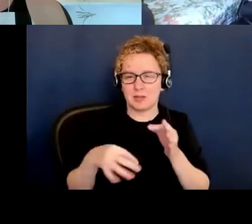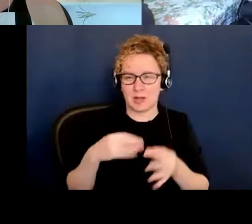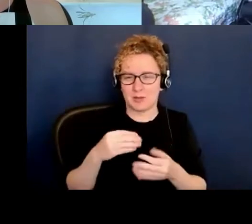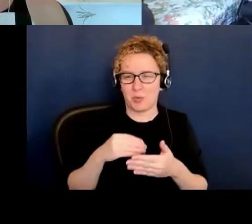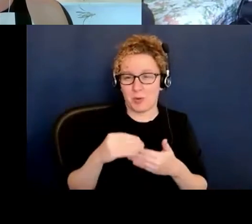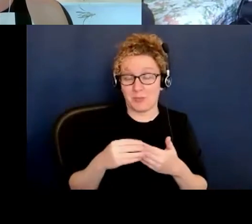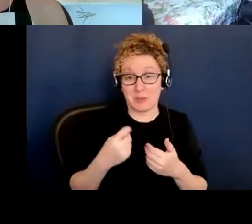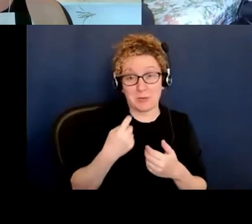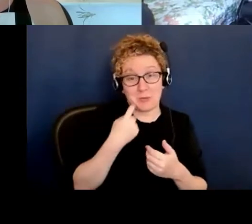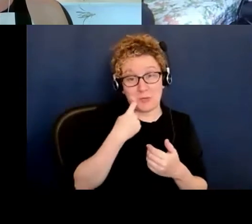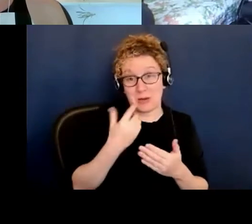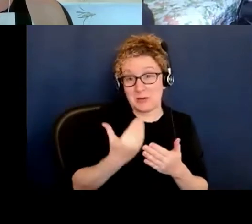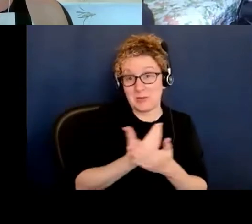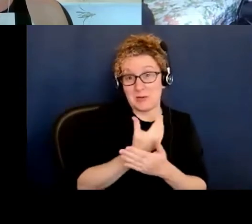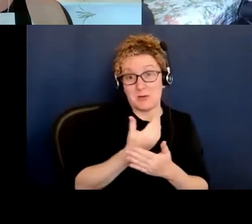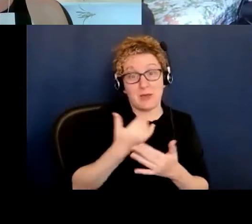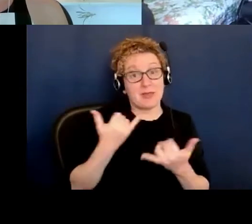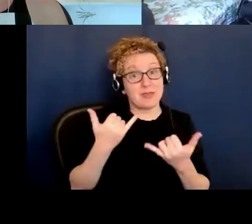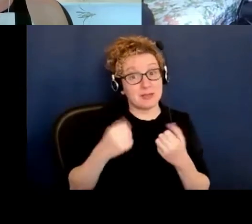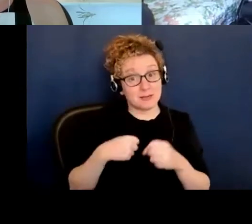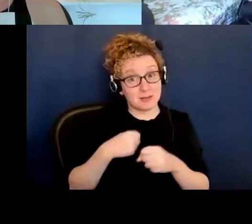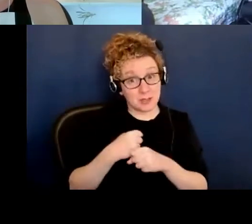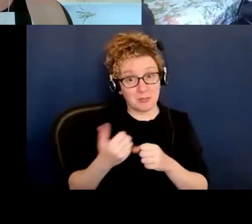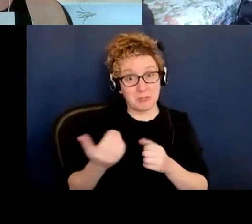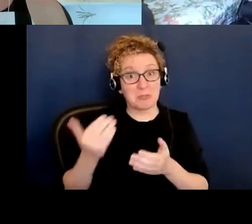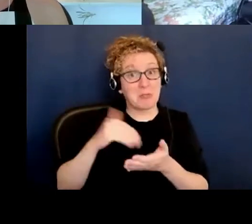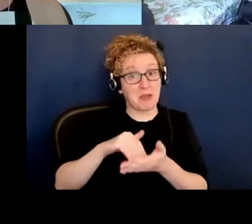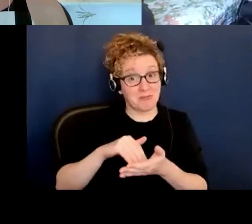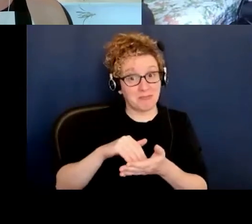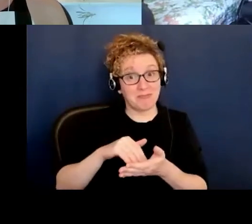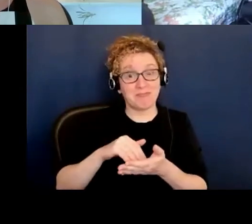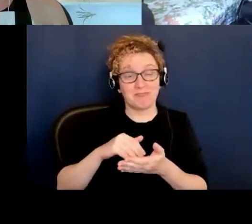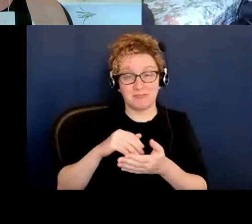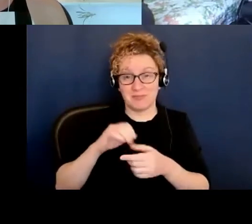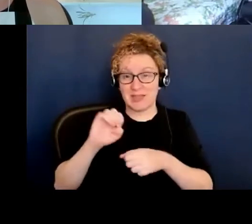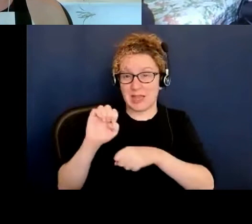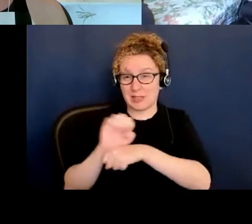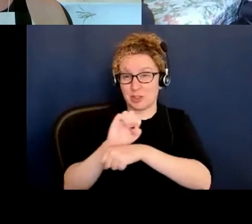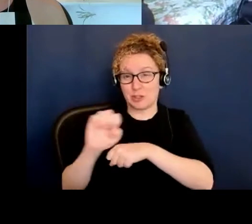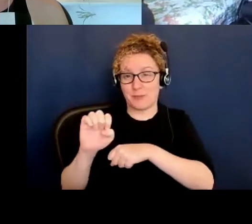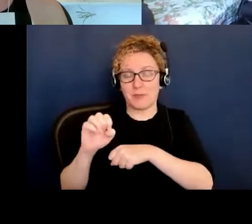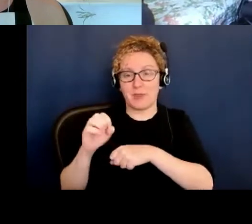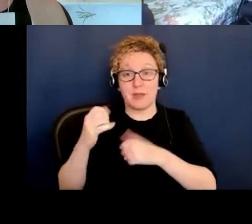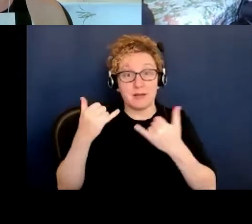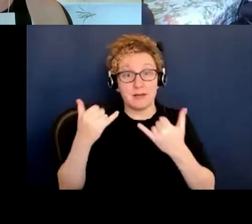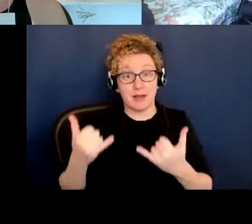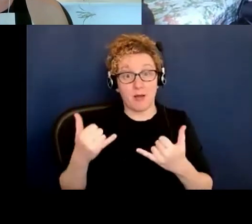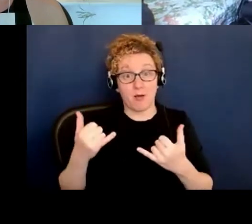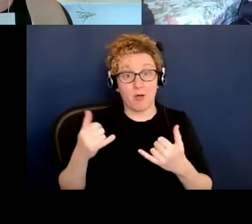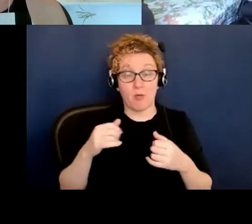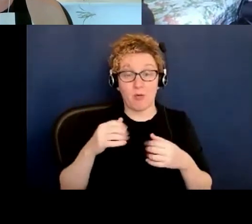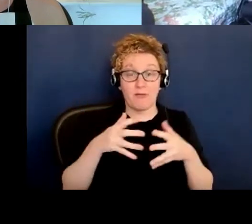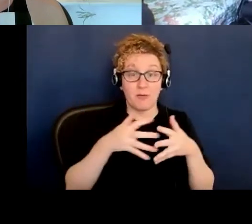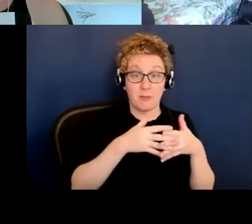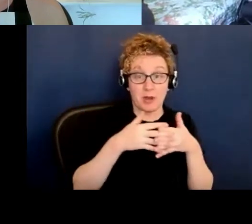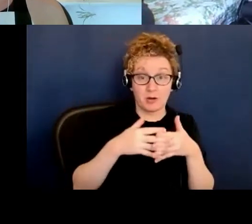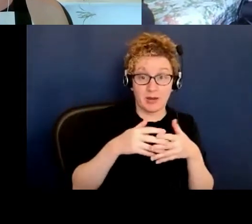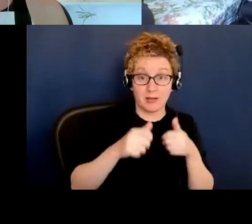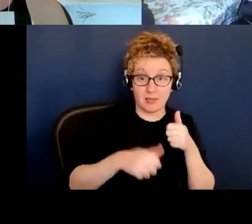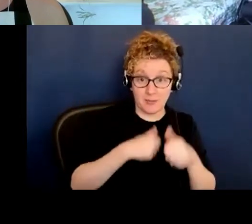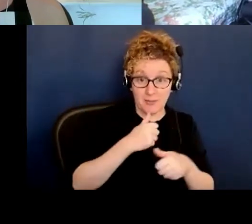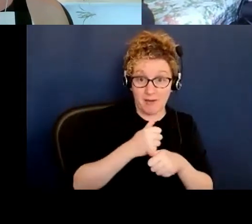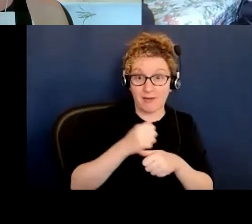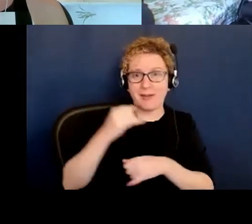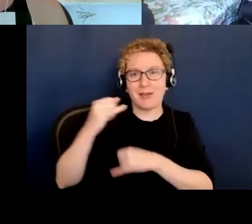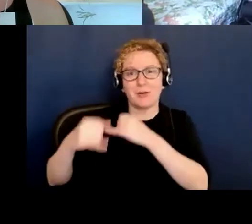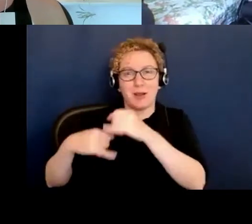one's continued this year, and this time we've got international and US participants, US alumni, being able to